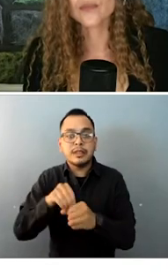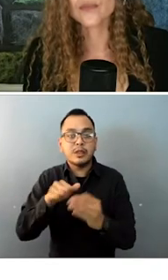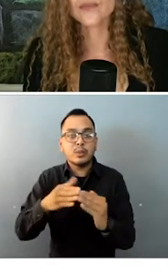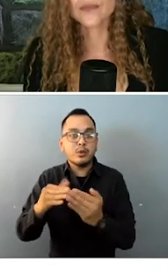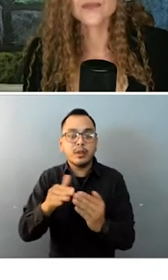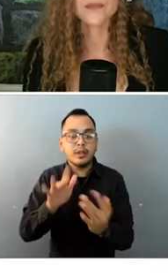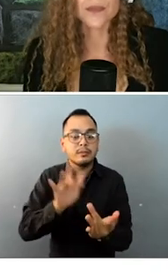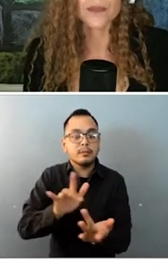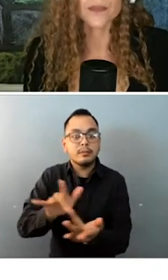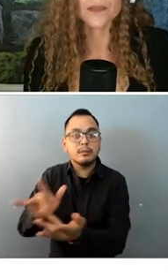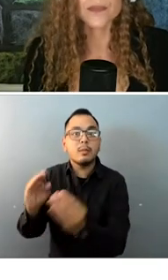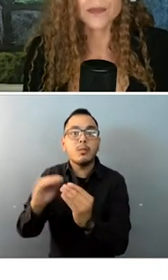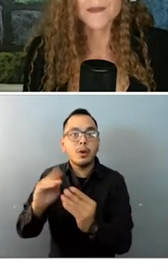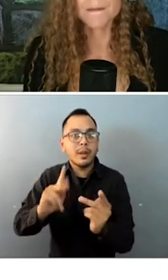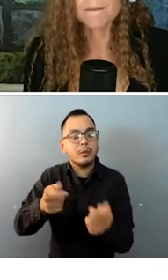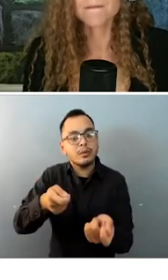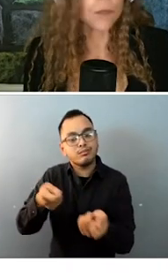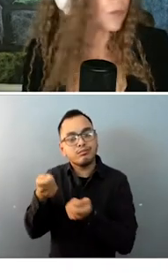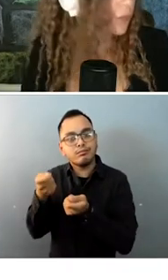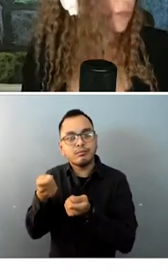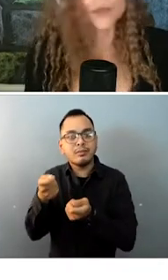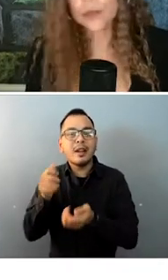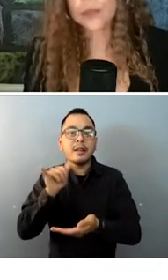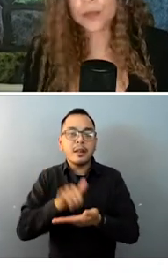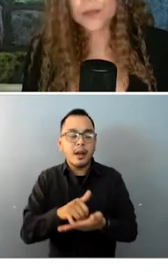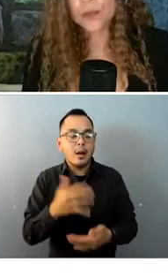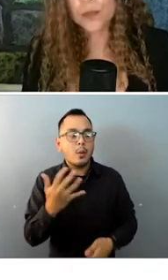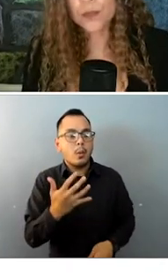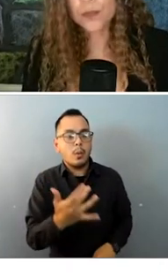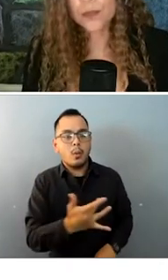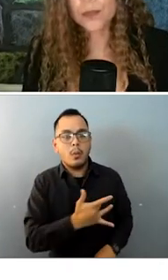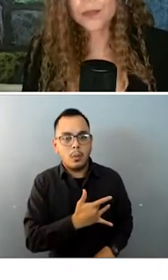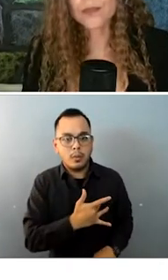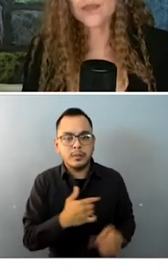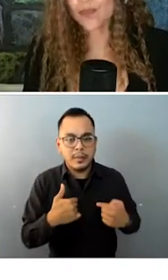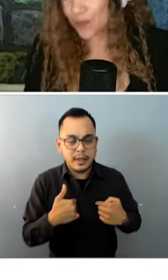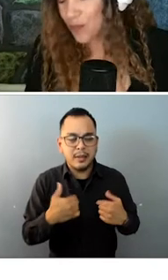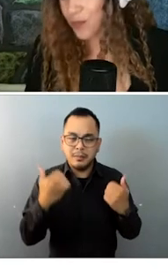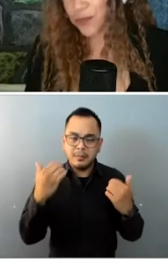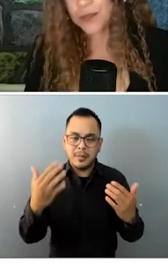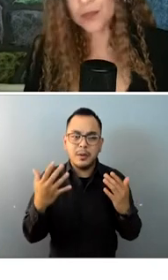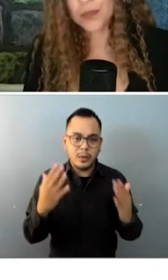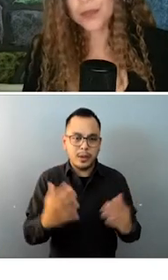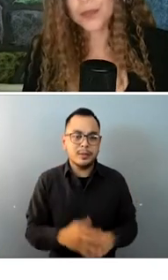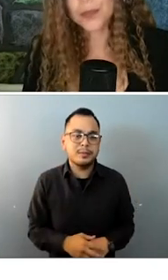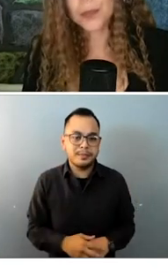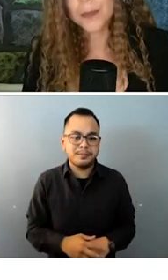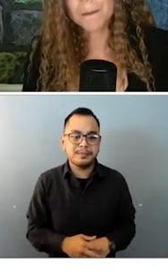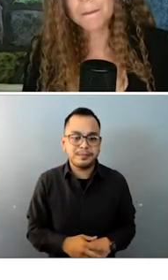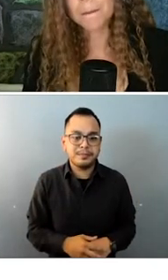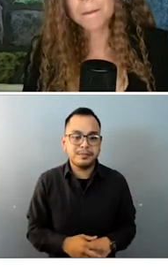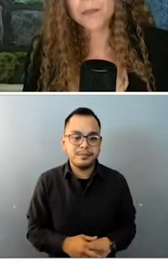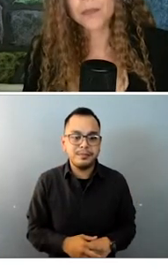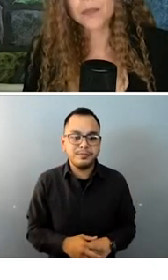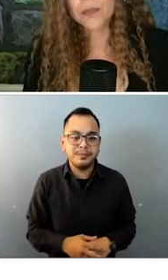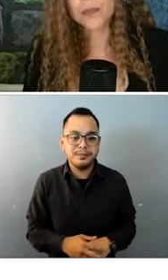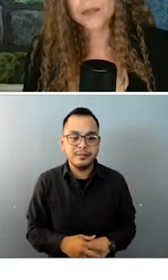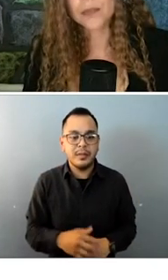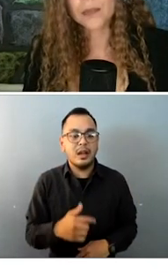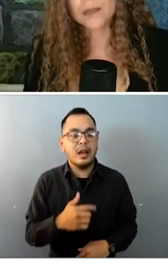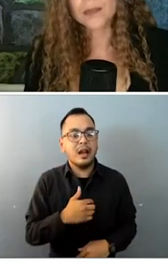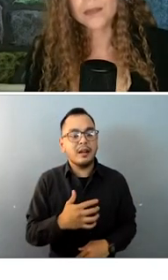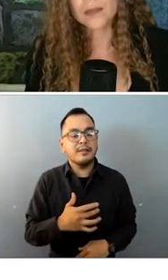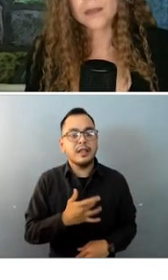community. And that resonated to me in a large way. And because